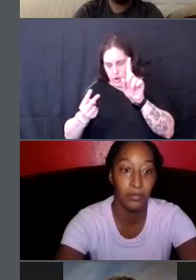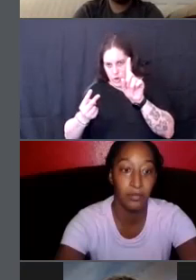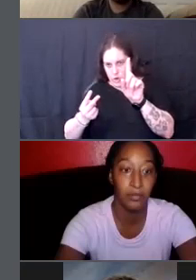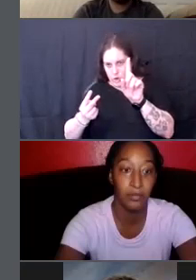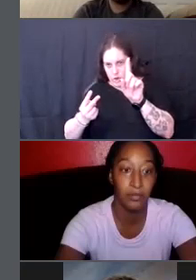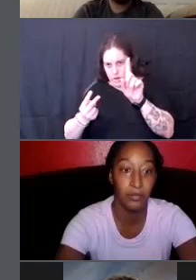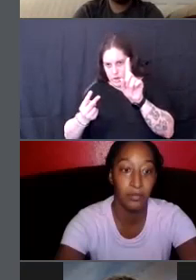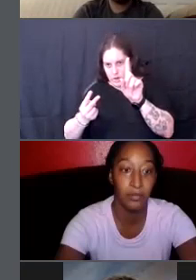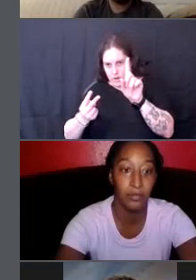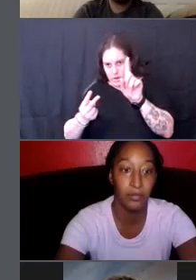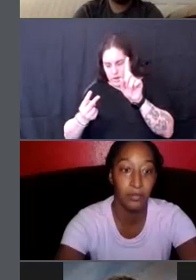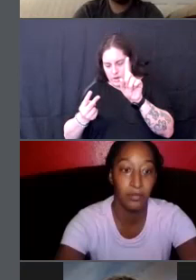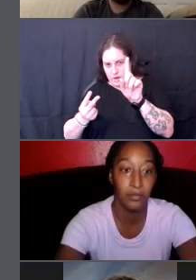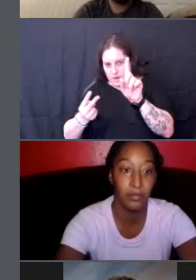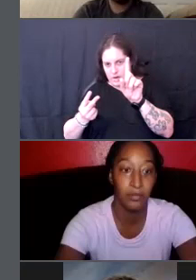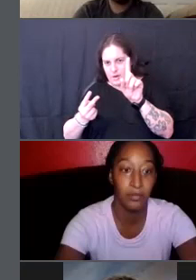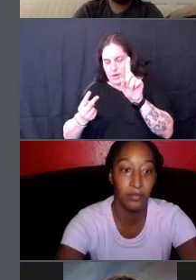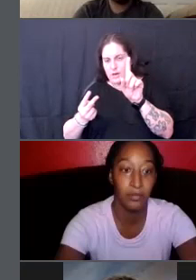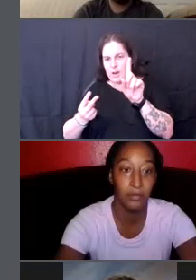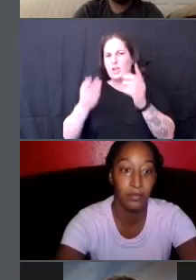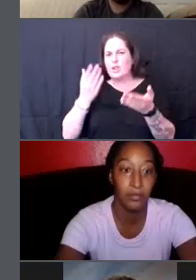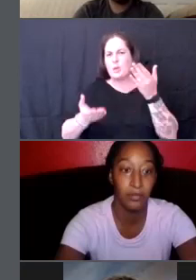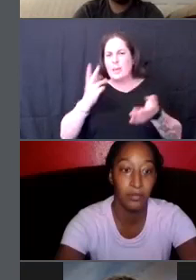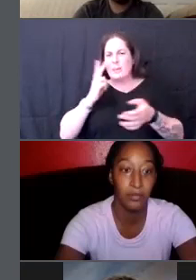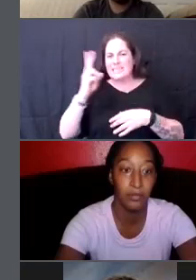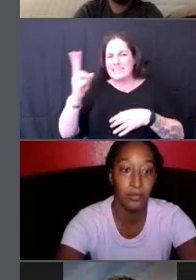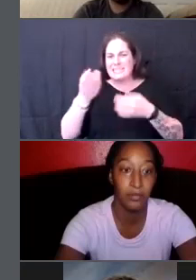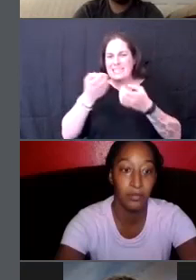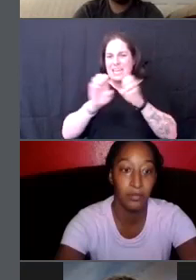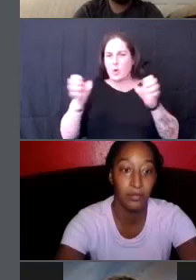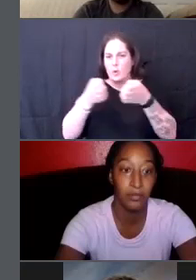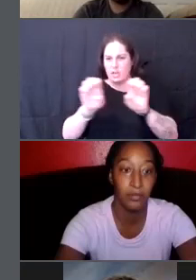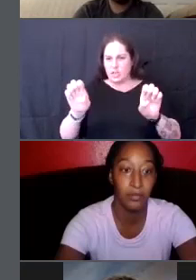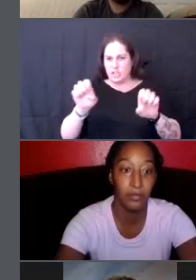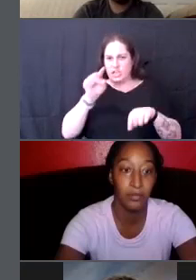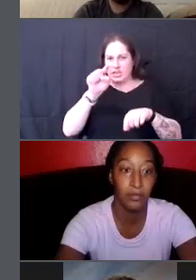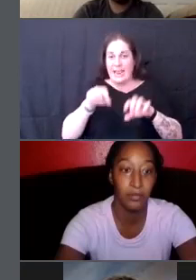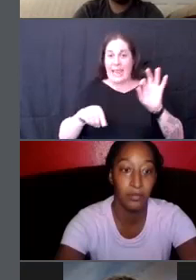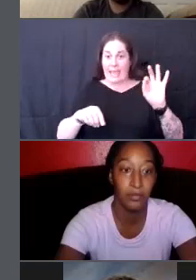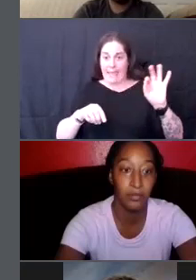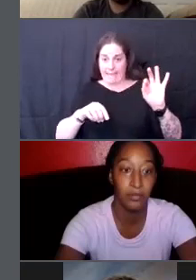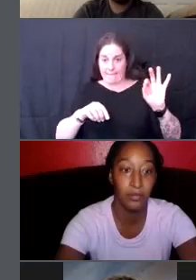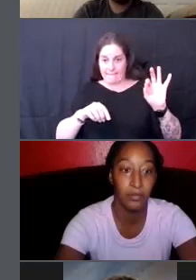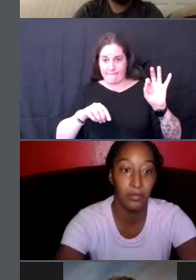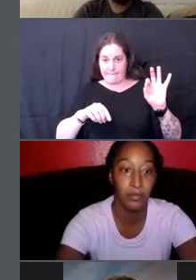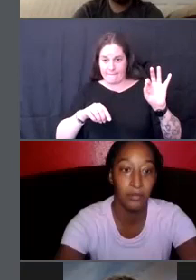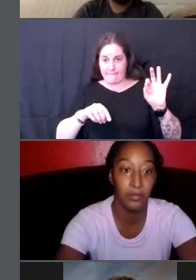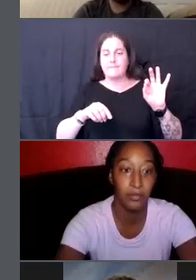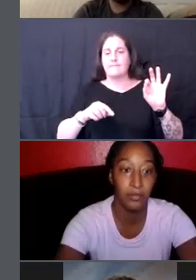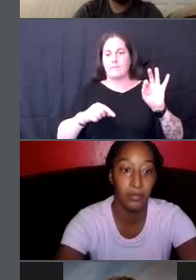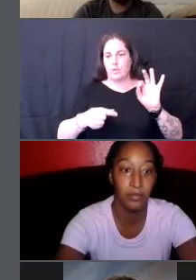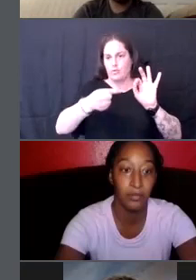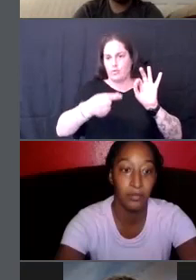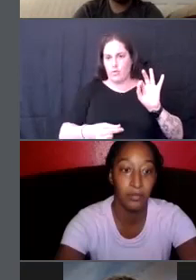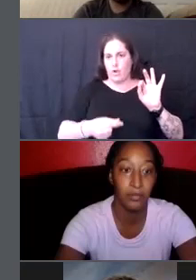Now you might see the equation that's written on the screen. F, which stands for the gravitational